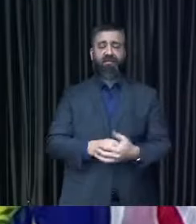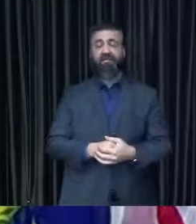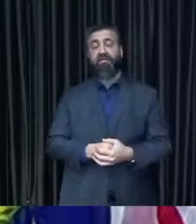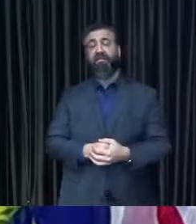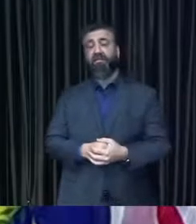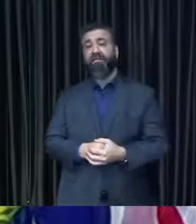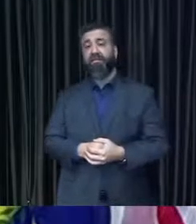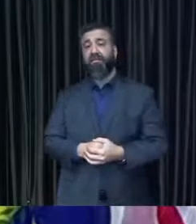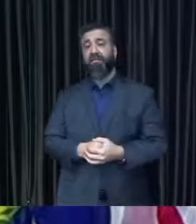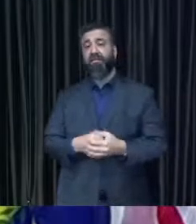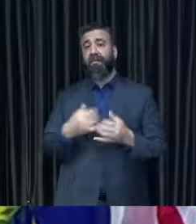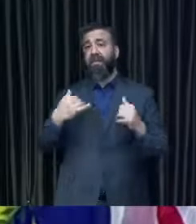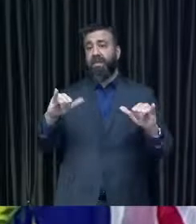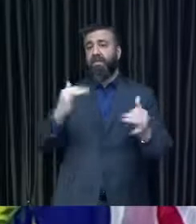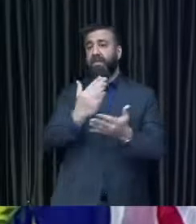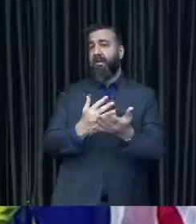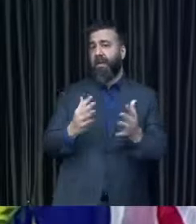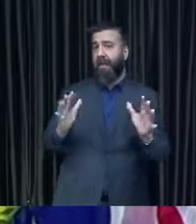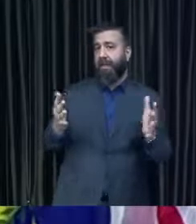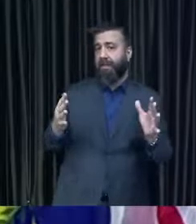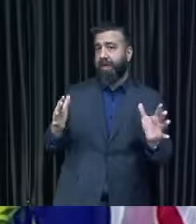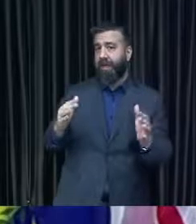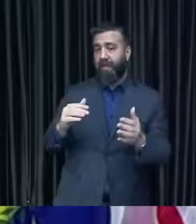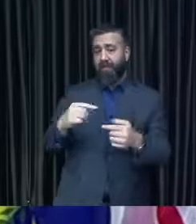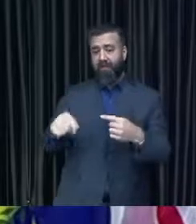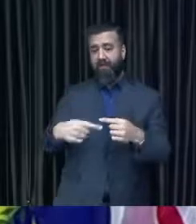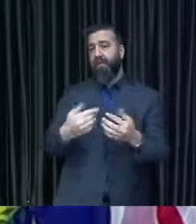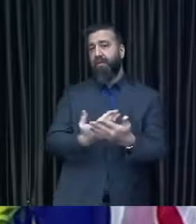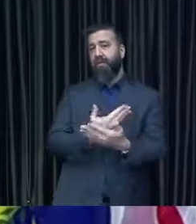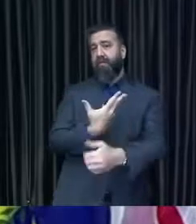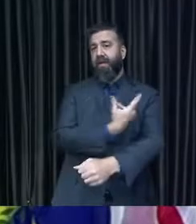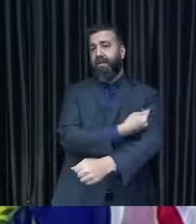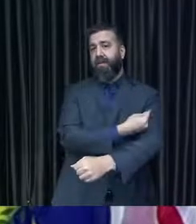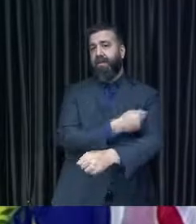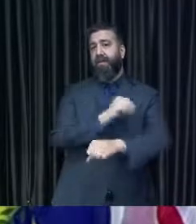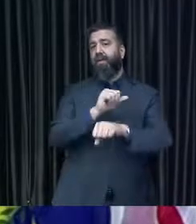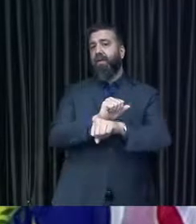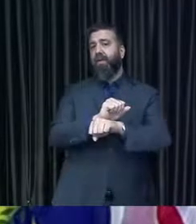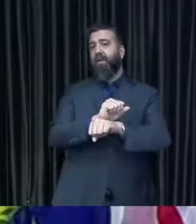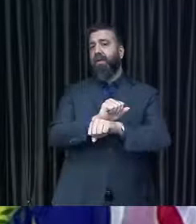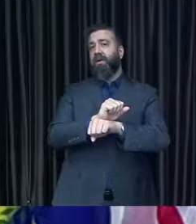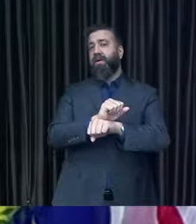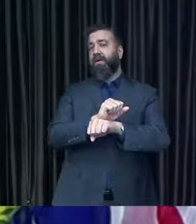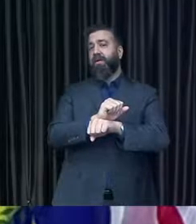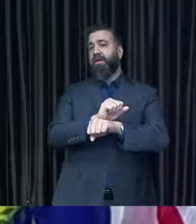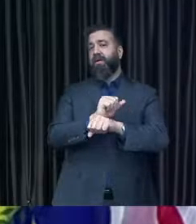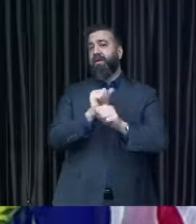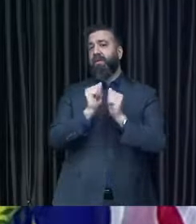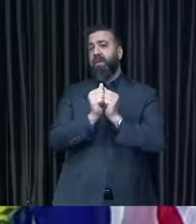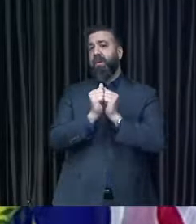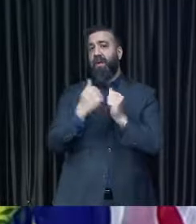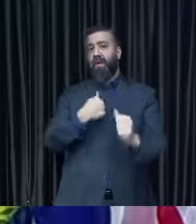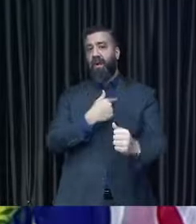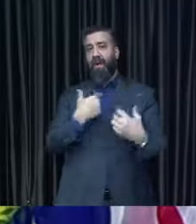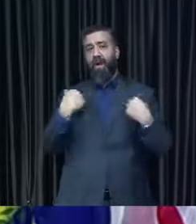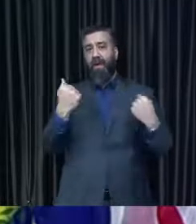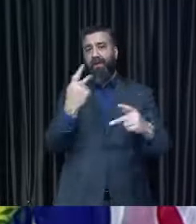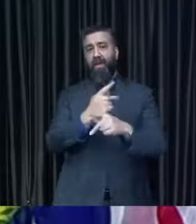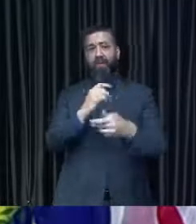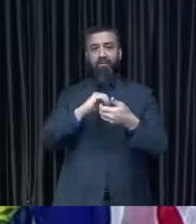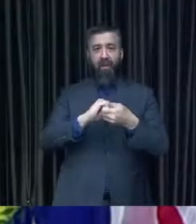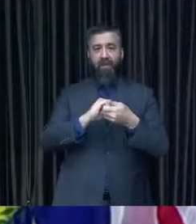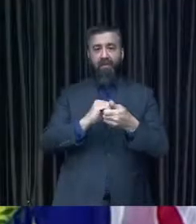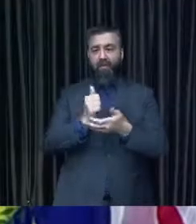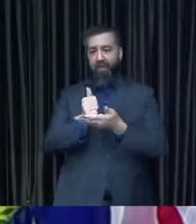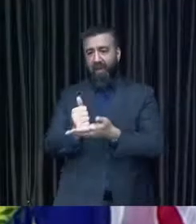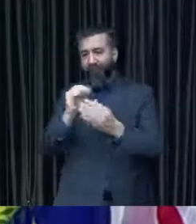some anxiety about a new vaccine. We're working through our healthcare partners to help people